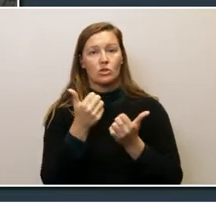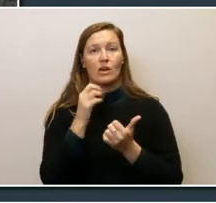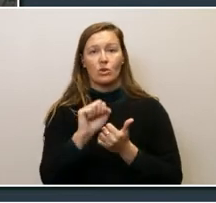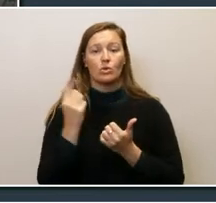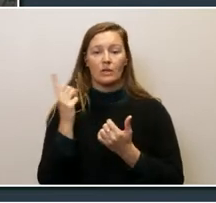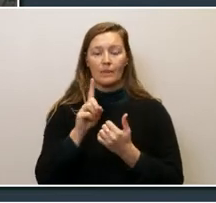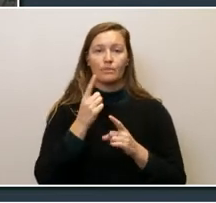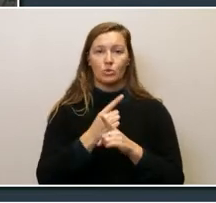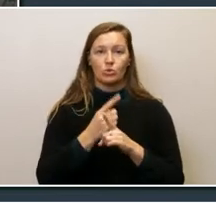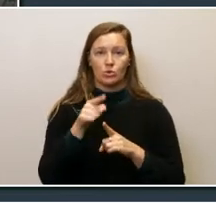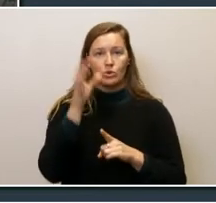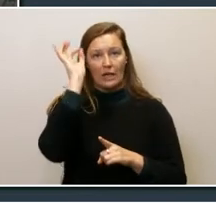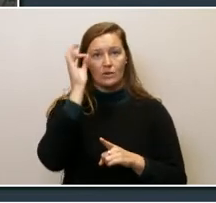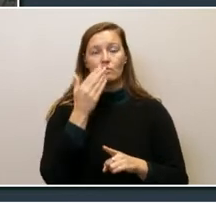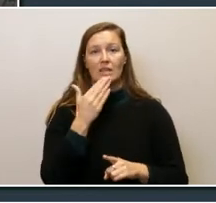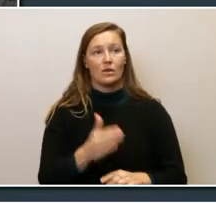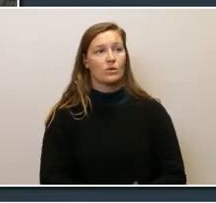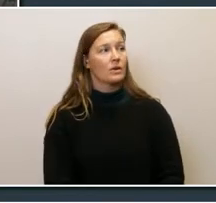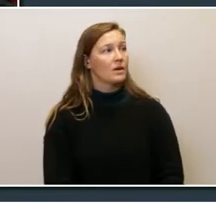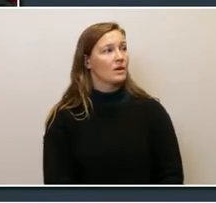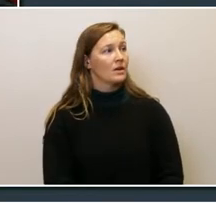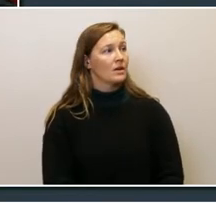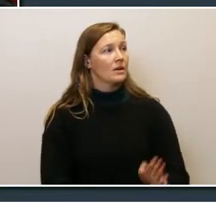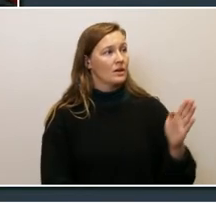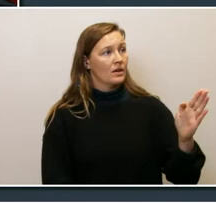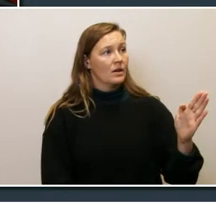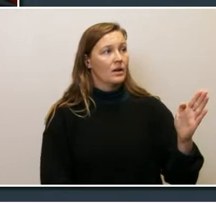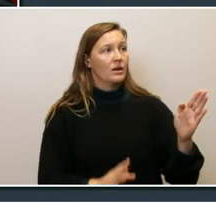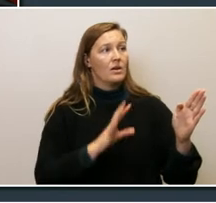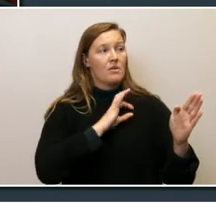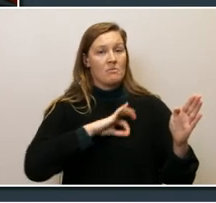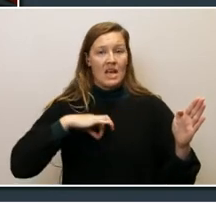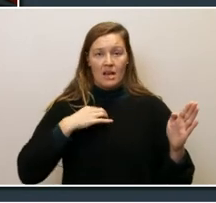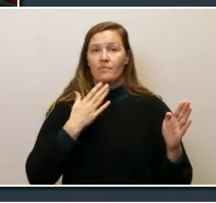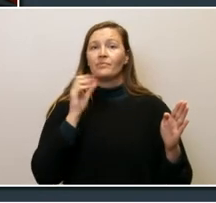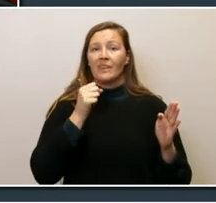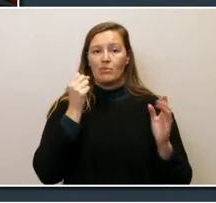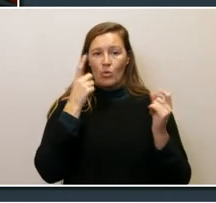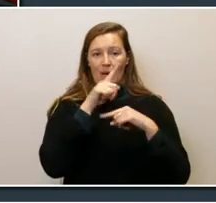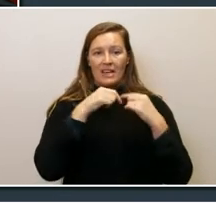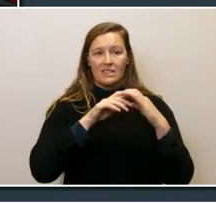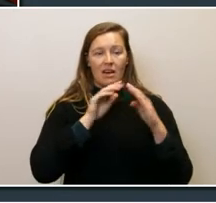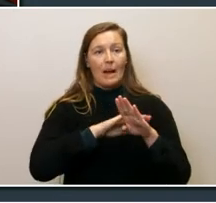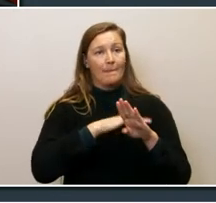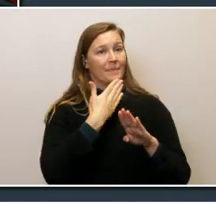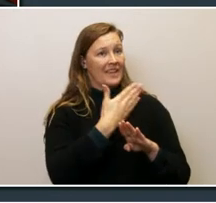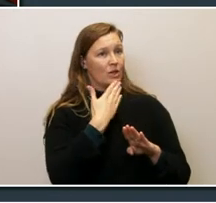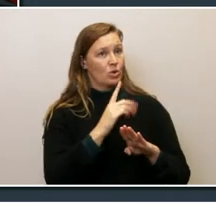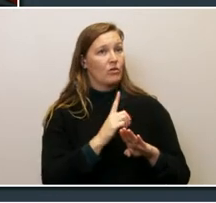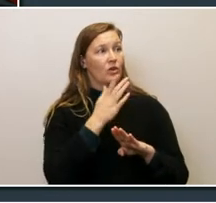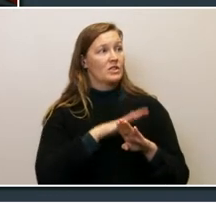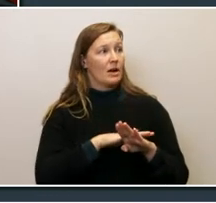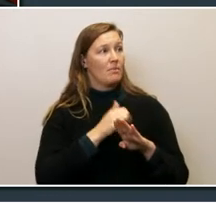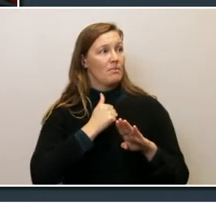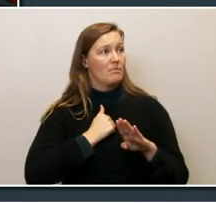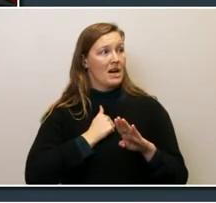good to have you come and talk to us. Thank you. Conscious of time, so yes, thank you very much, Stuart. Certainly it's the first